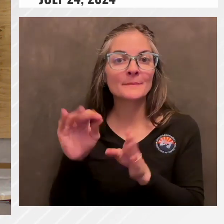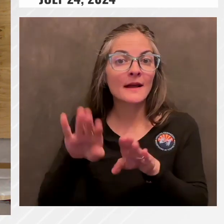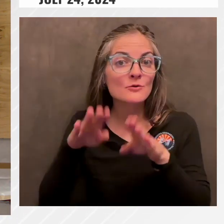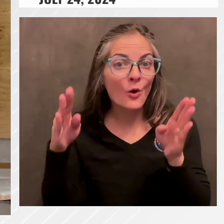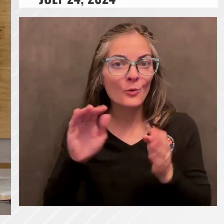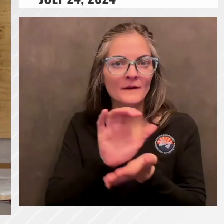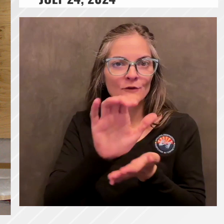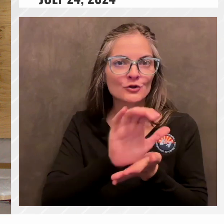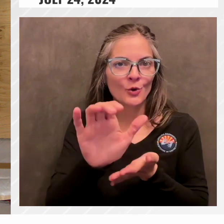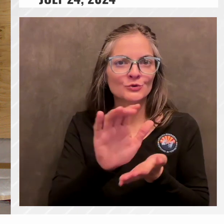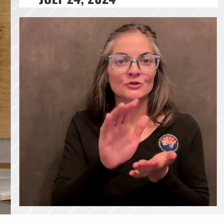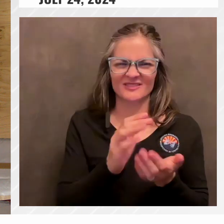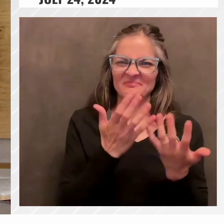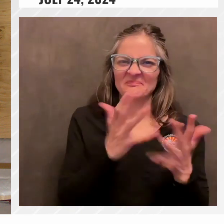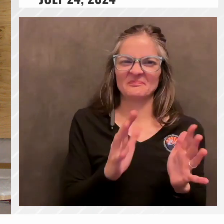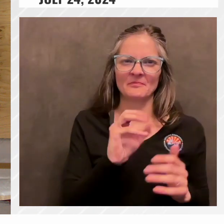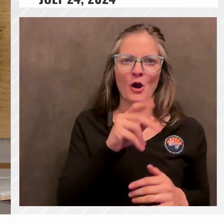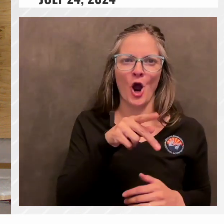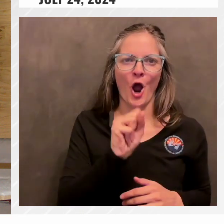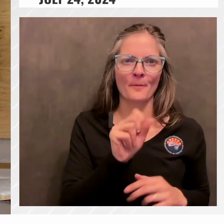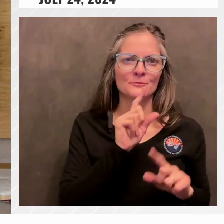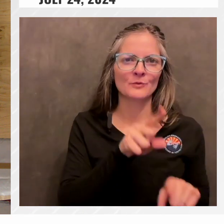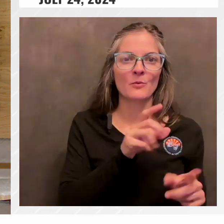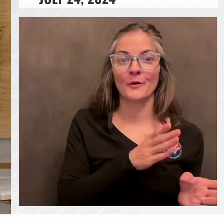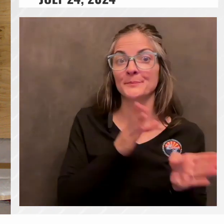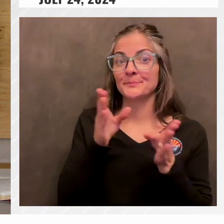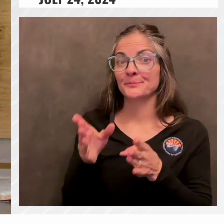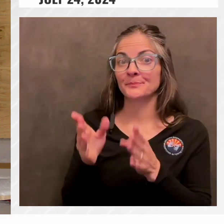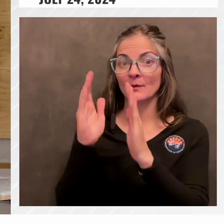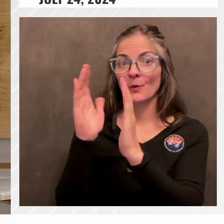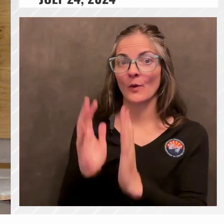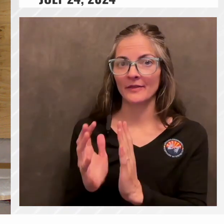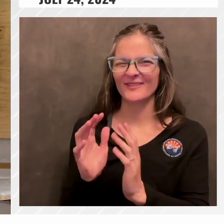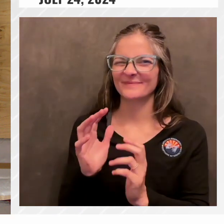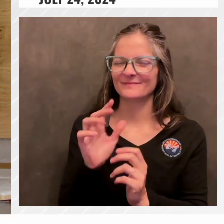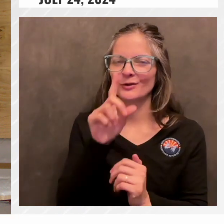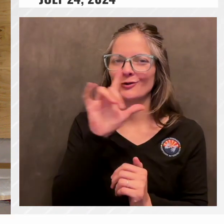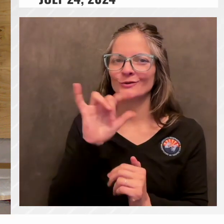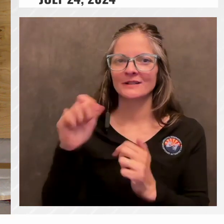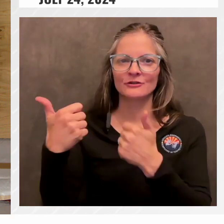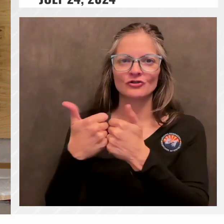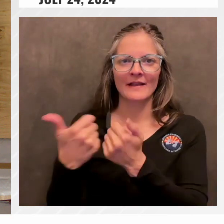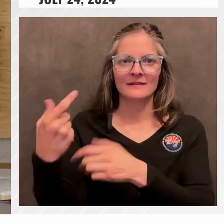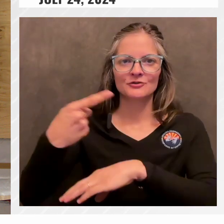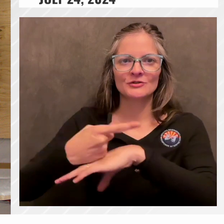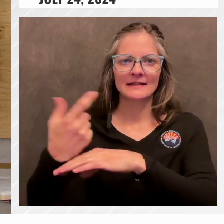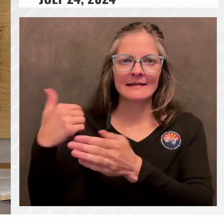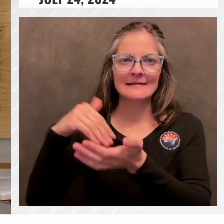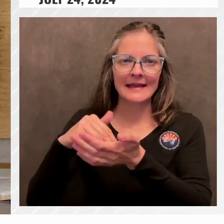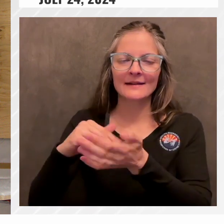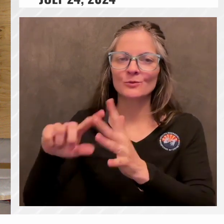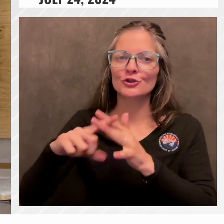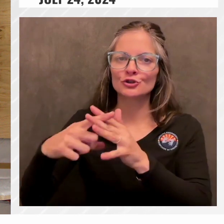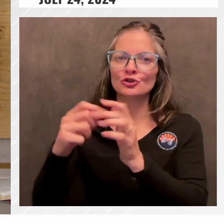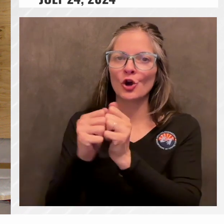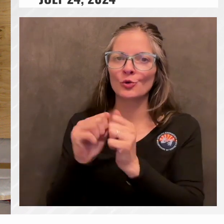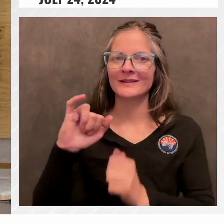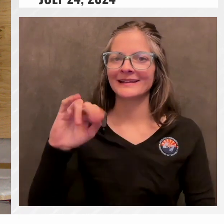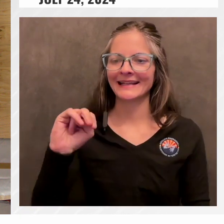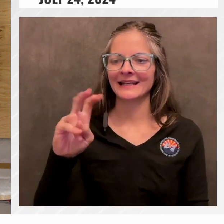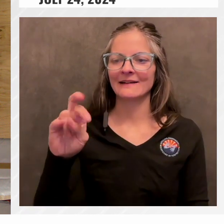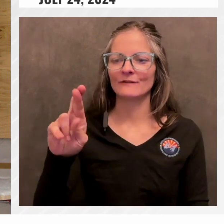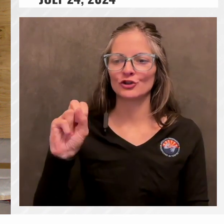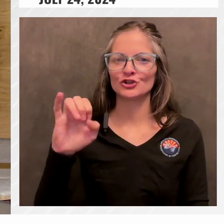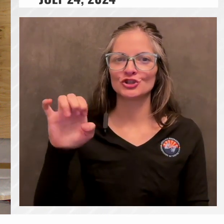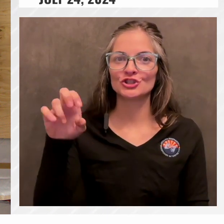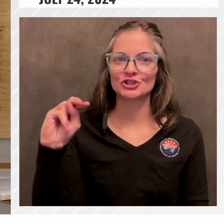right, and for our weather today, it does look like another challenging day where we'll start out with an inversion, and we could see some winds battling